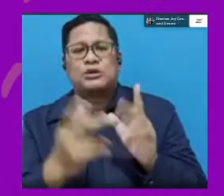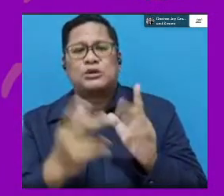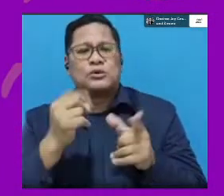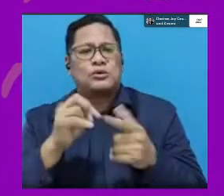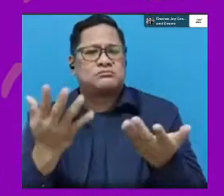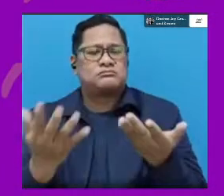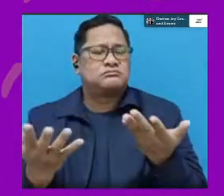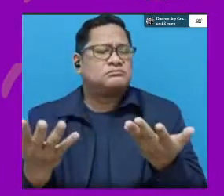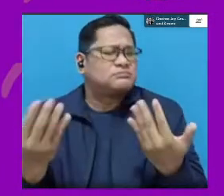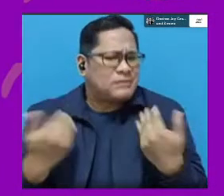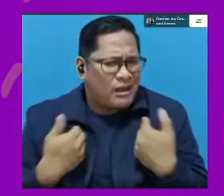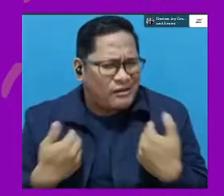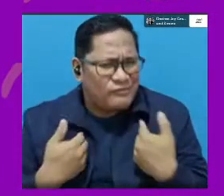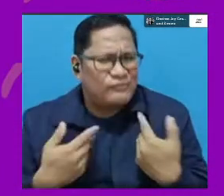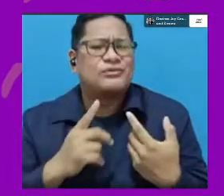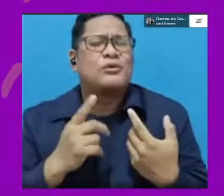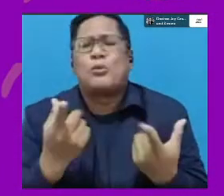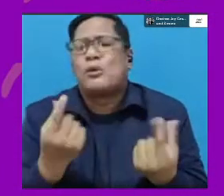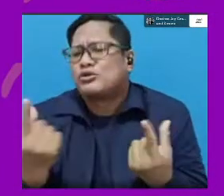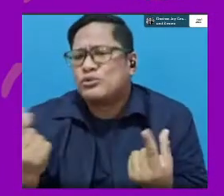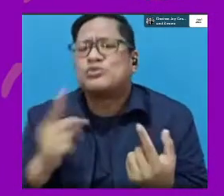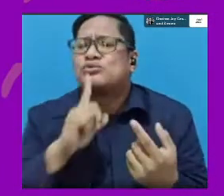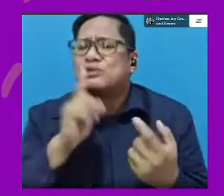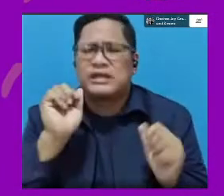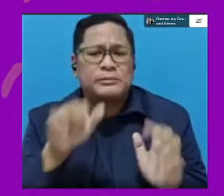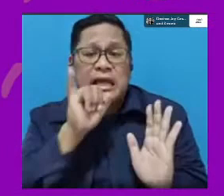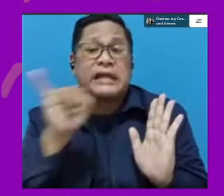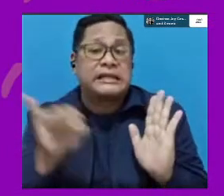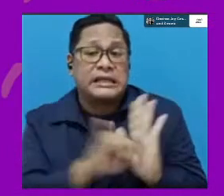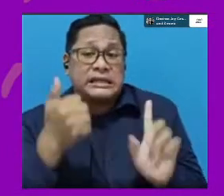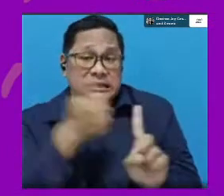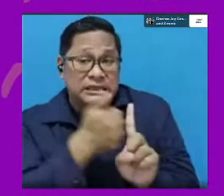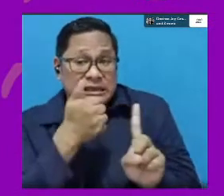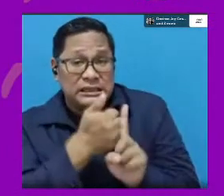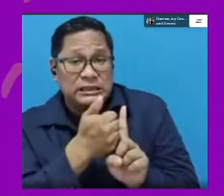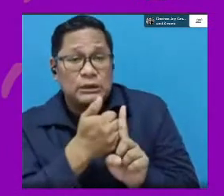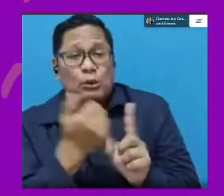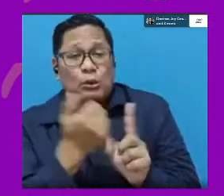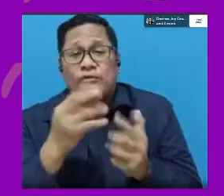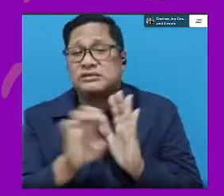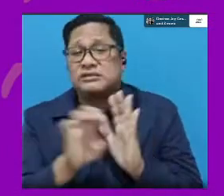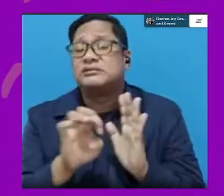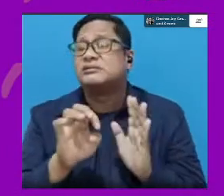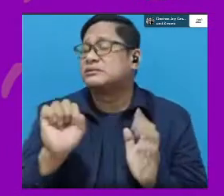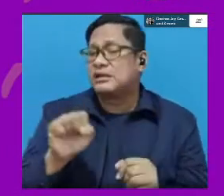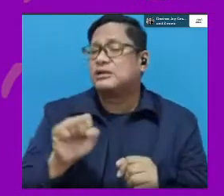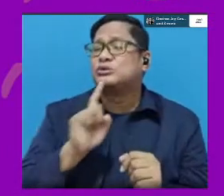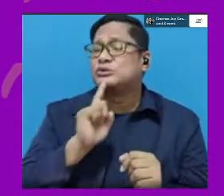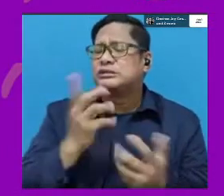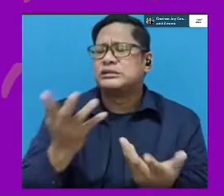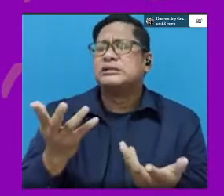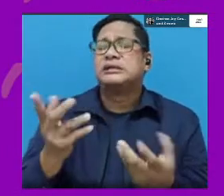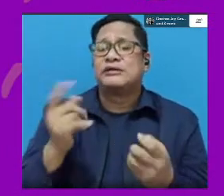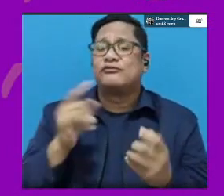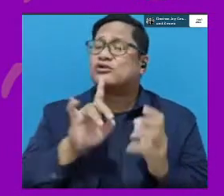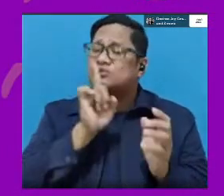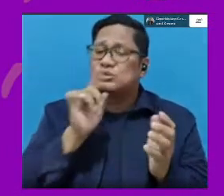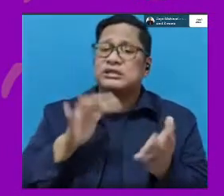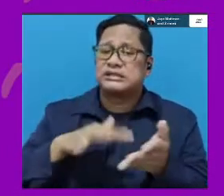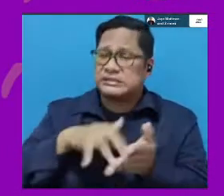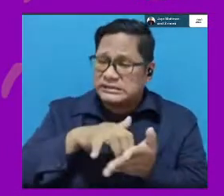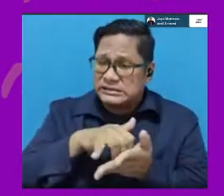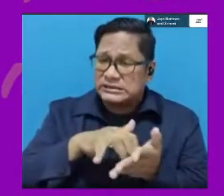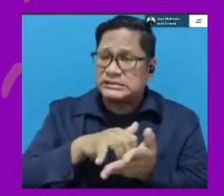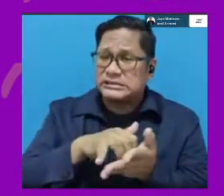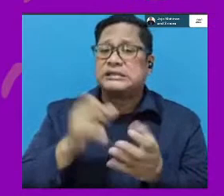there something that they can do? Can they identify themselves somehow? I mean, of course, this isn't ideal if they're vulnerable to place the